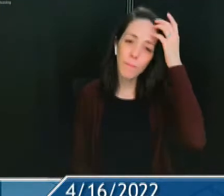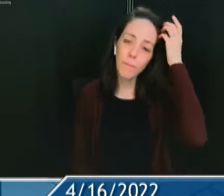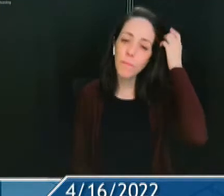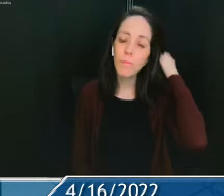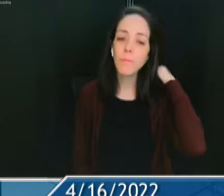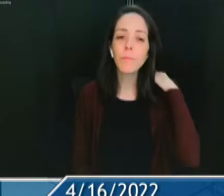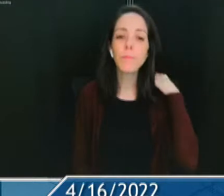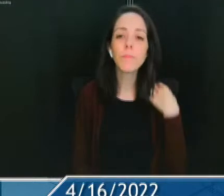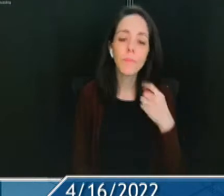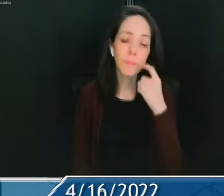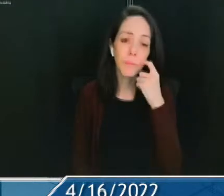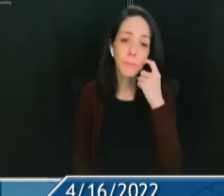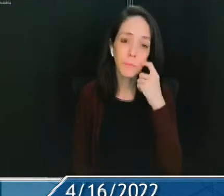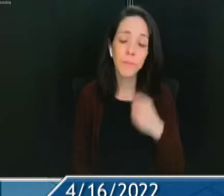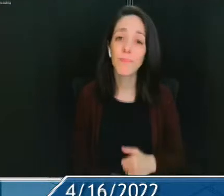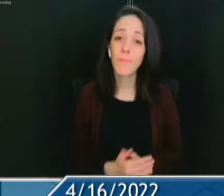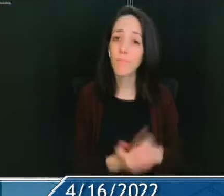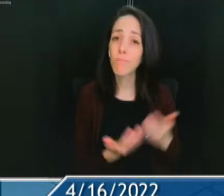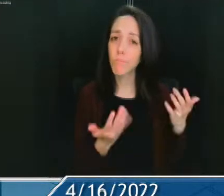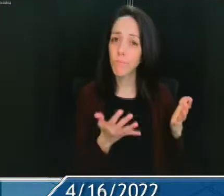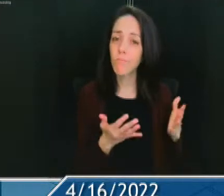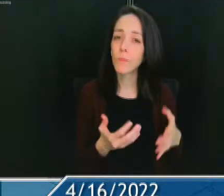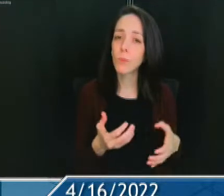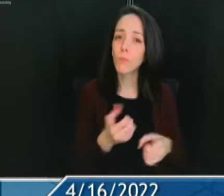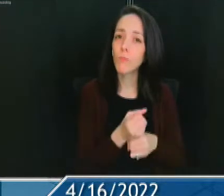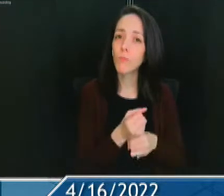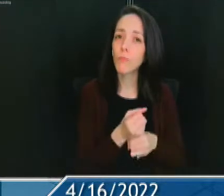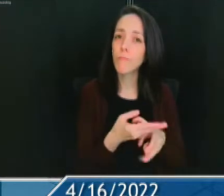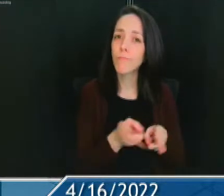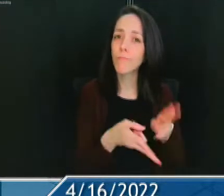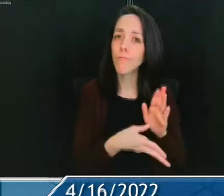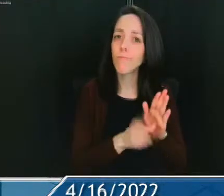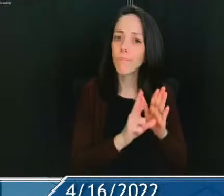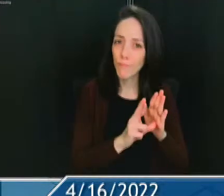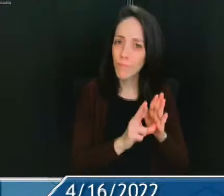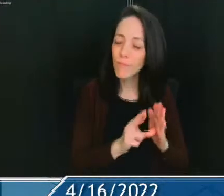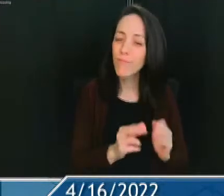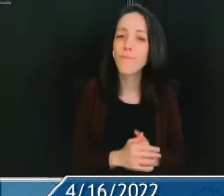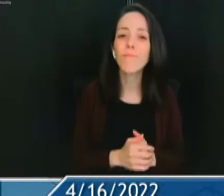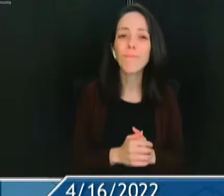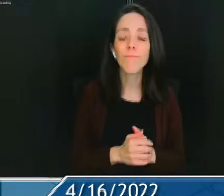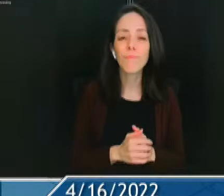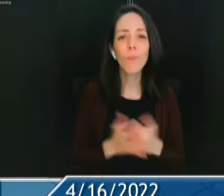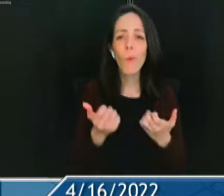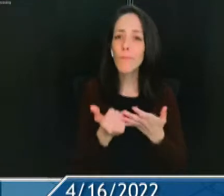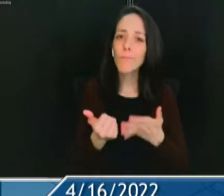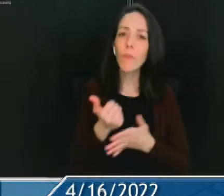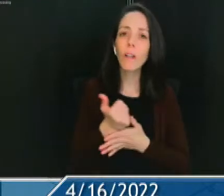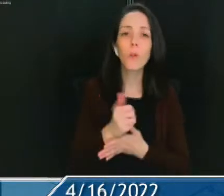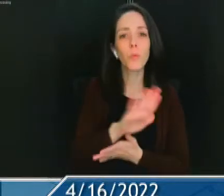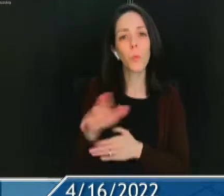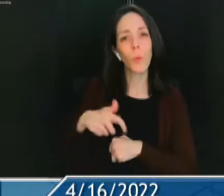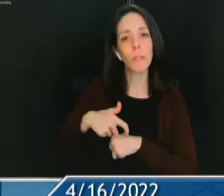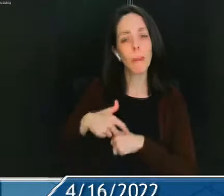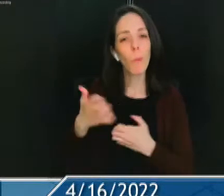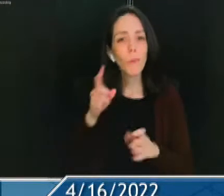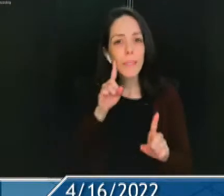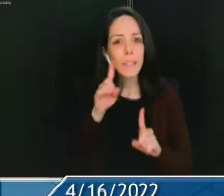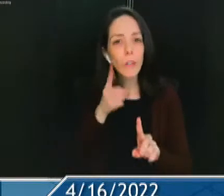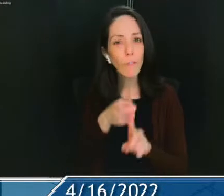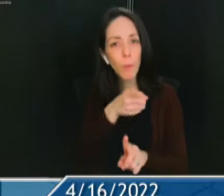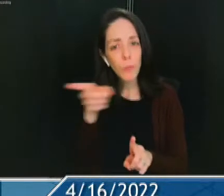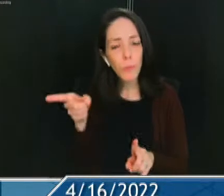So that concludes sort of the brief overview of the budget. I want to be sure that we prioritize time to hear from all of you. But you can see here, if you would like more information, please